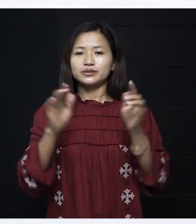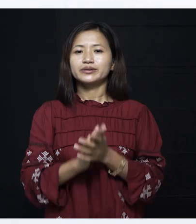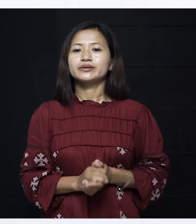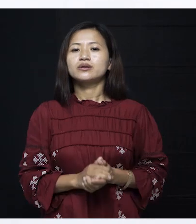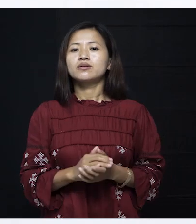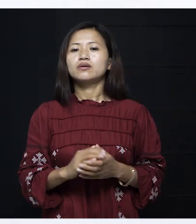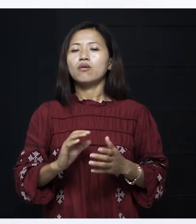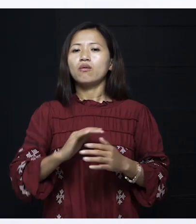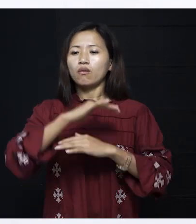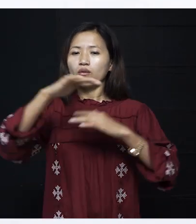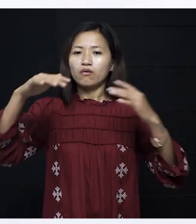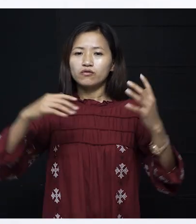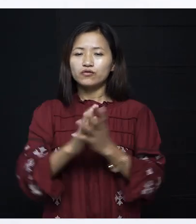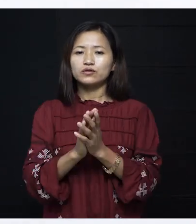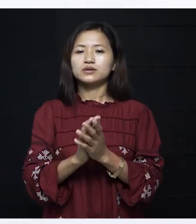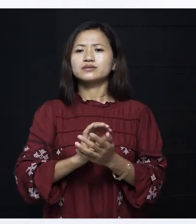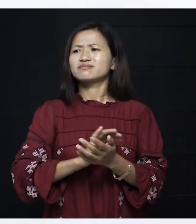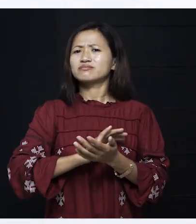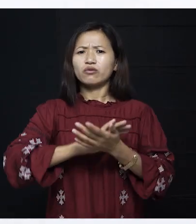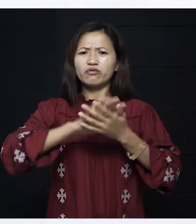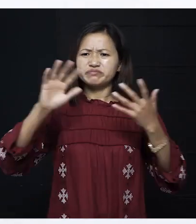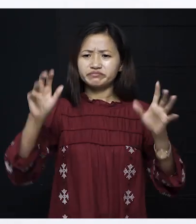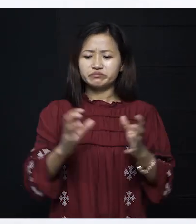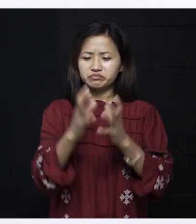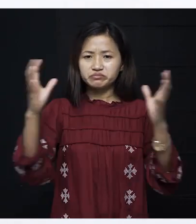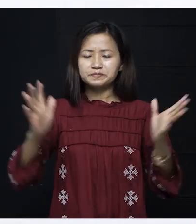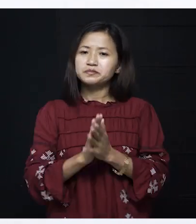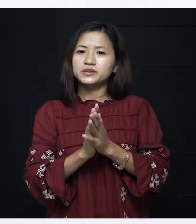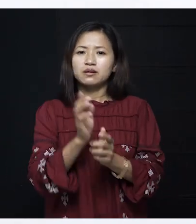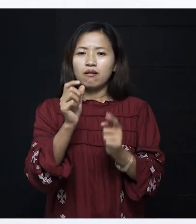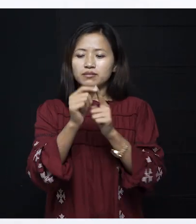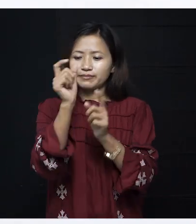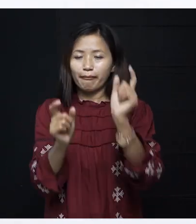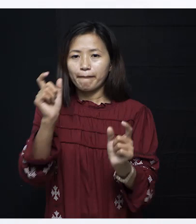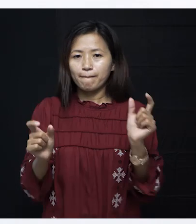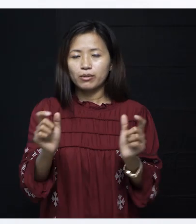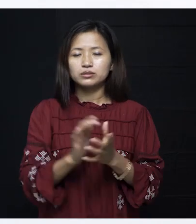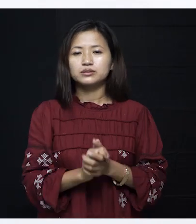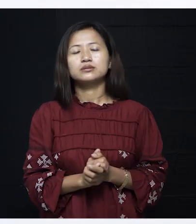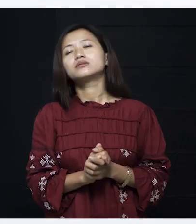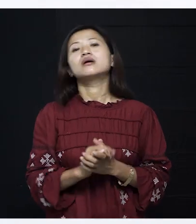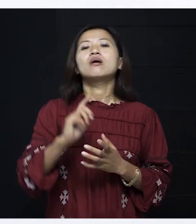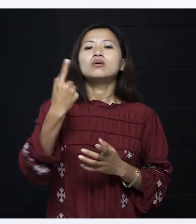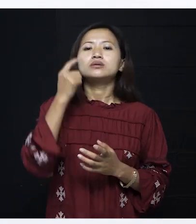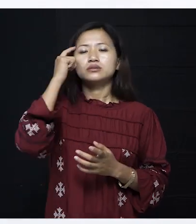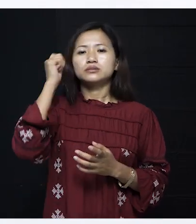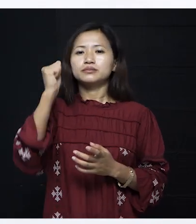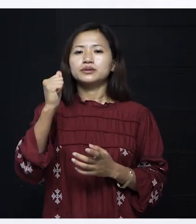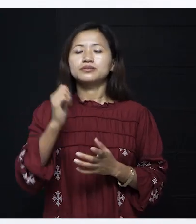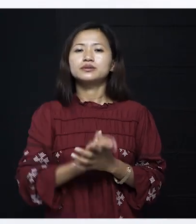as overpopulation, okay? Overpopulation. Now here, one thing you need to remember